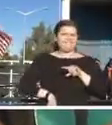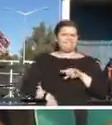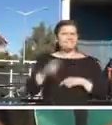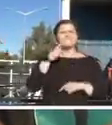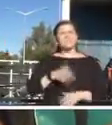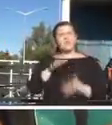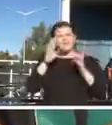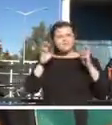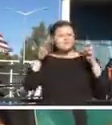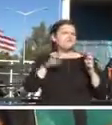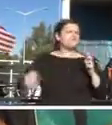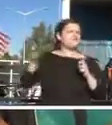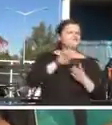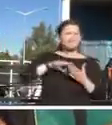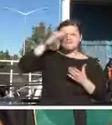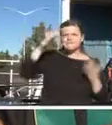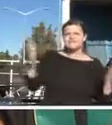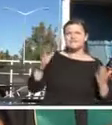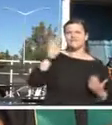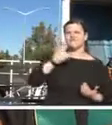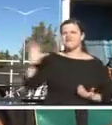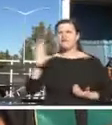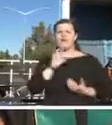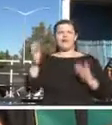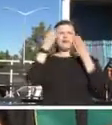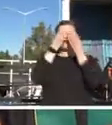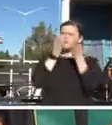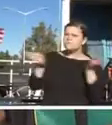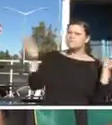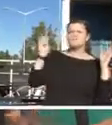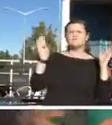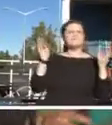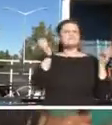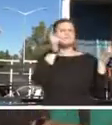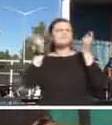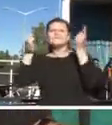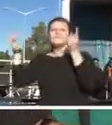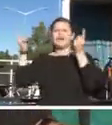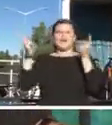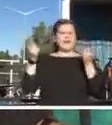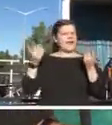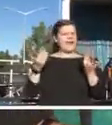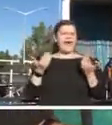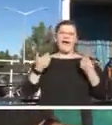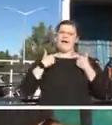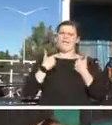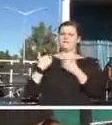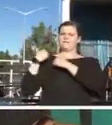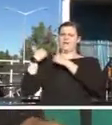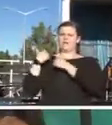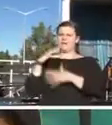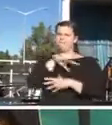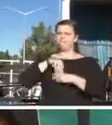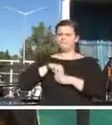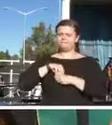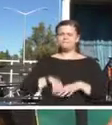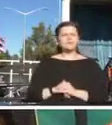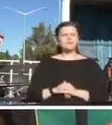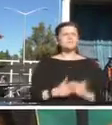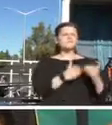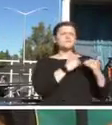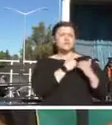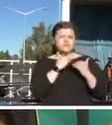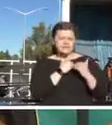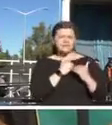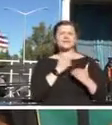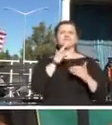Clark College and the broadened perspectives you gain comes responsibility, a responsibility to act,